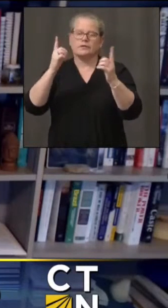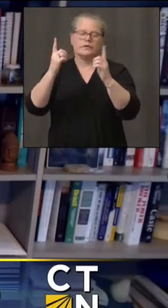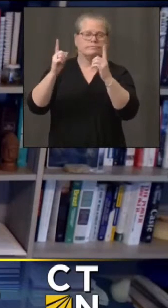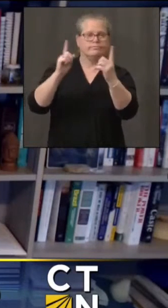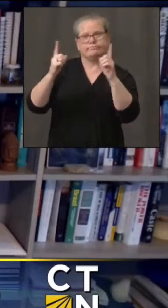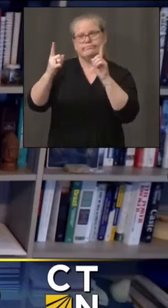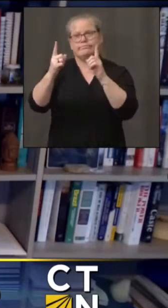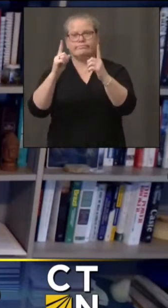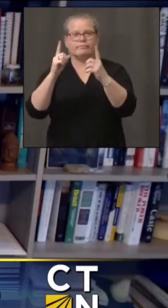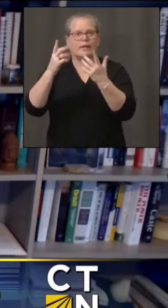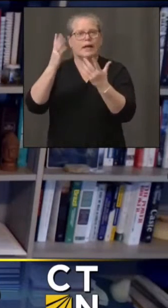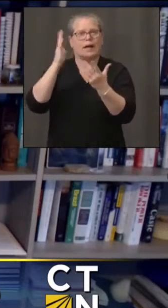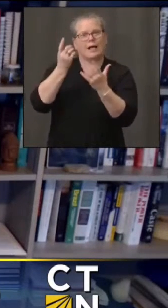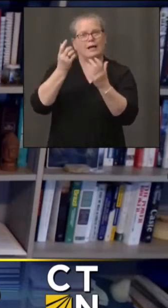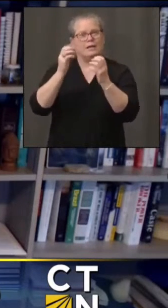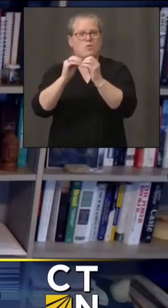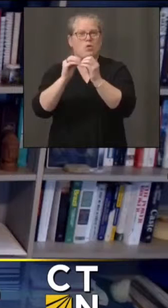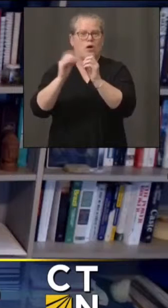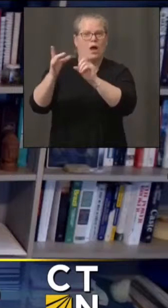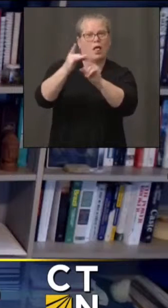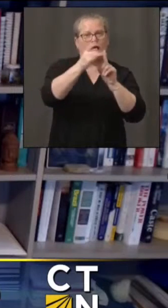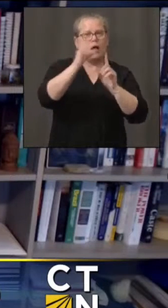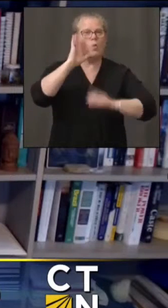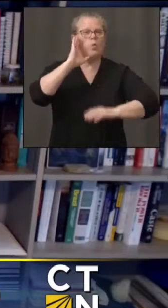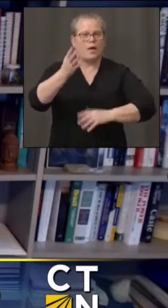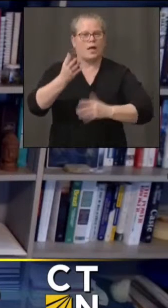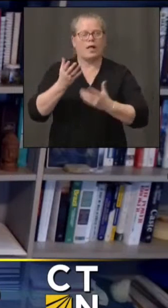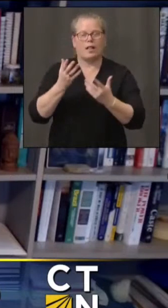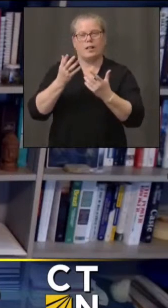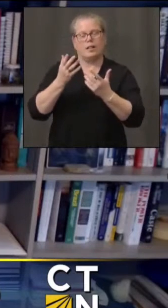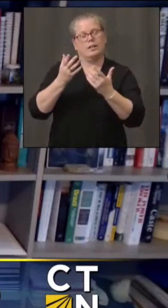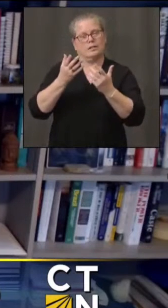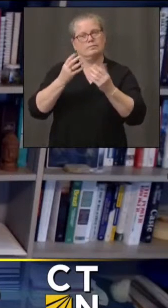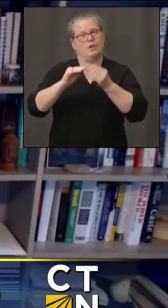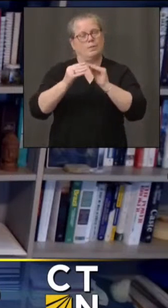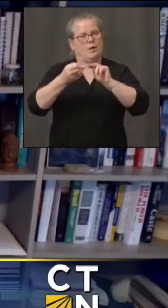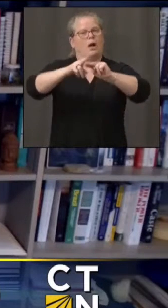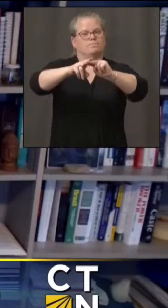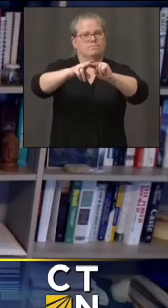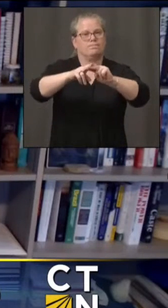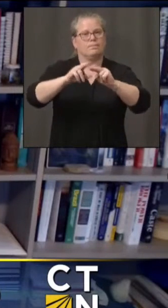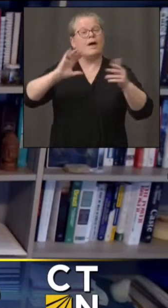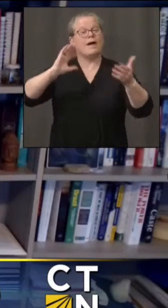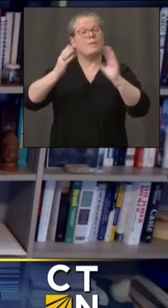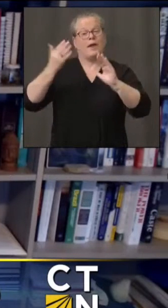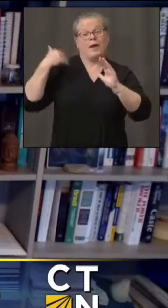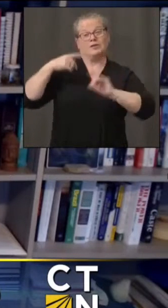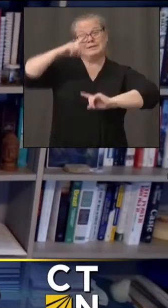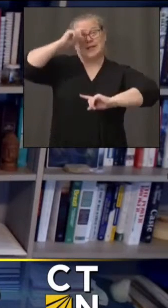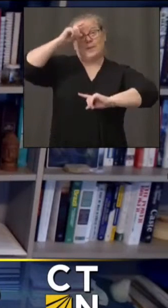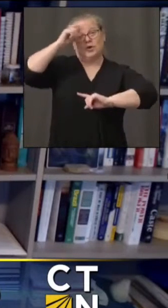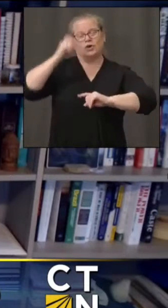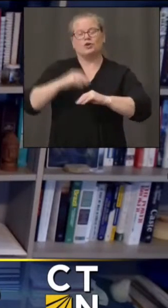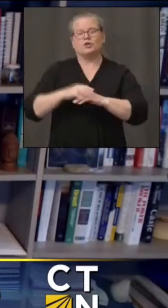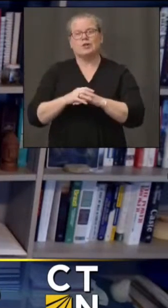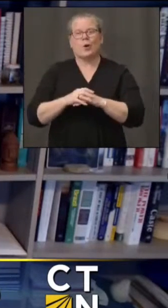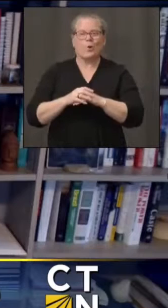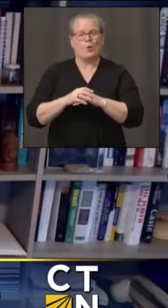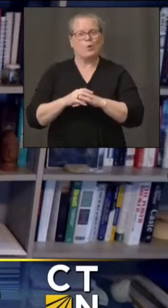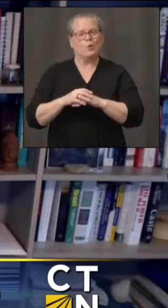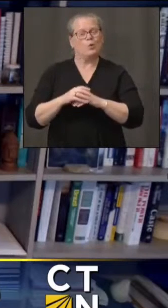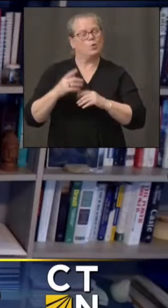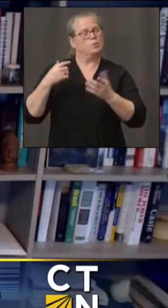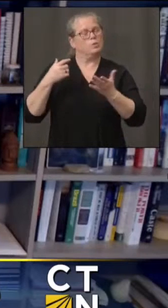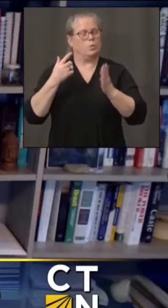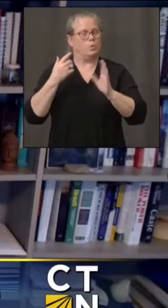suffered, or higher rates than we experienced over the summer. So this is not unexpected. The big question